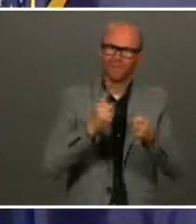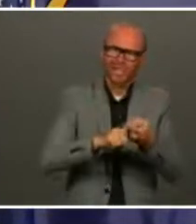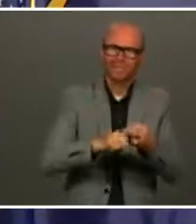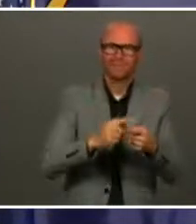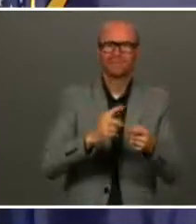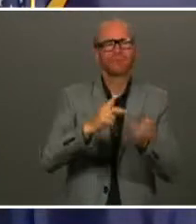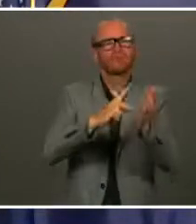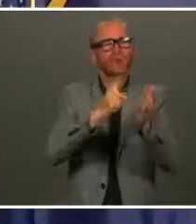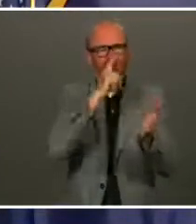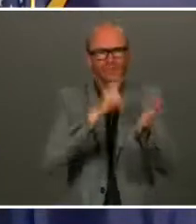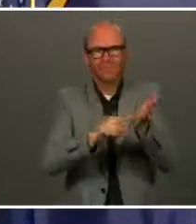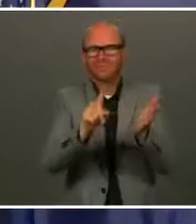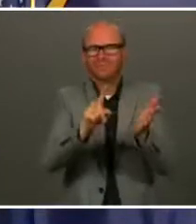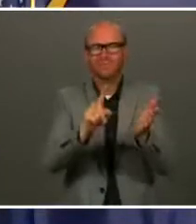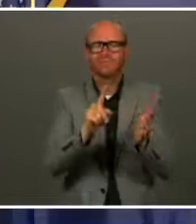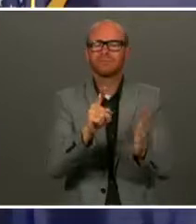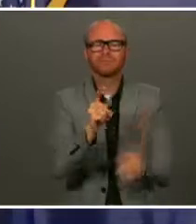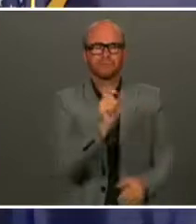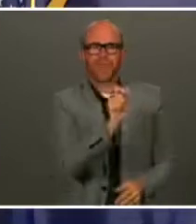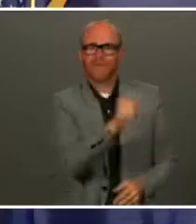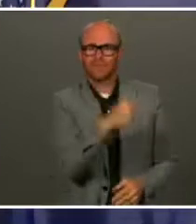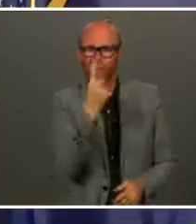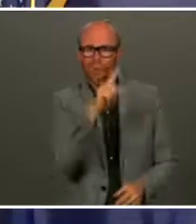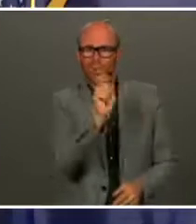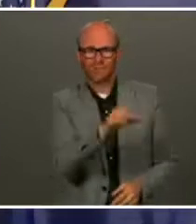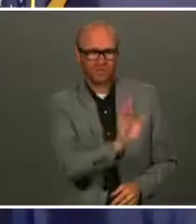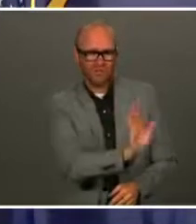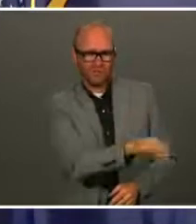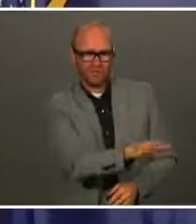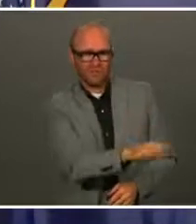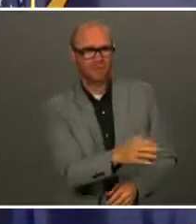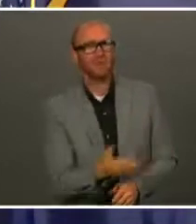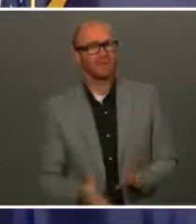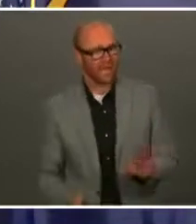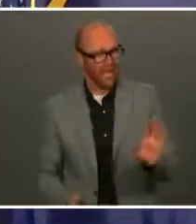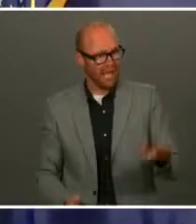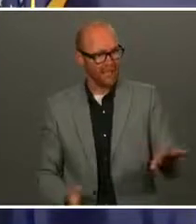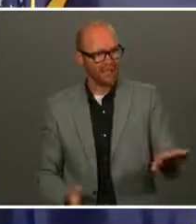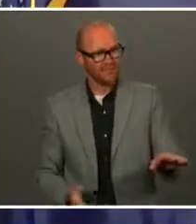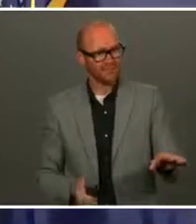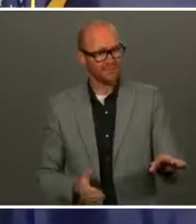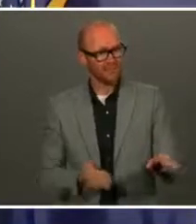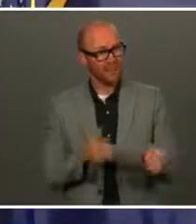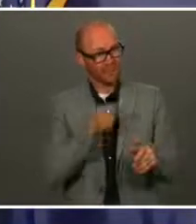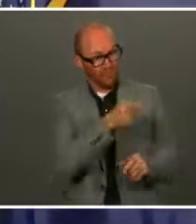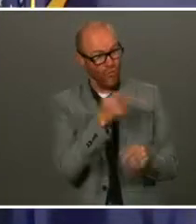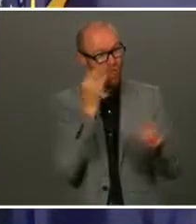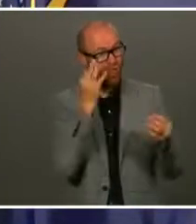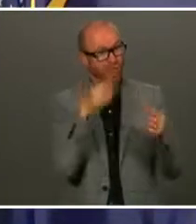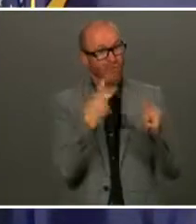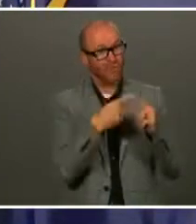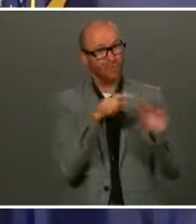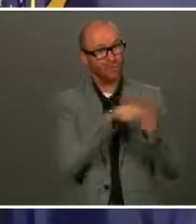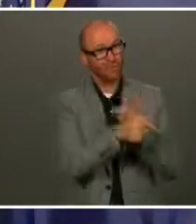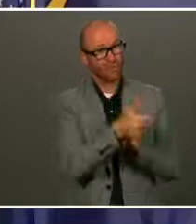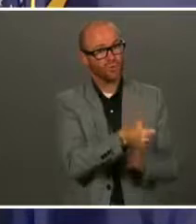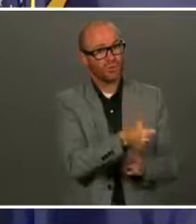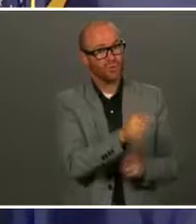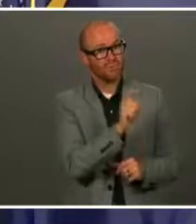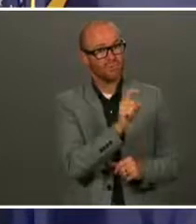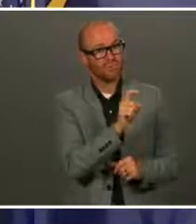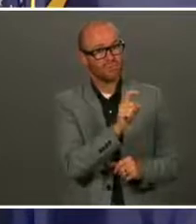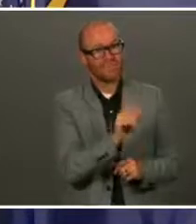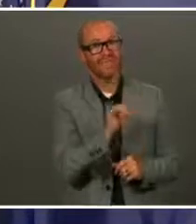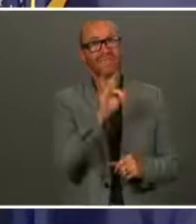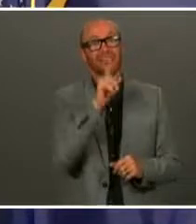and do something very simple. Just ask a simple question. Ask, have you thought about suicide? And if so, have you